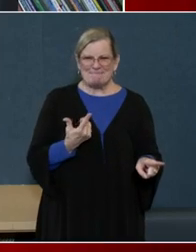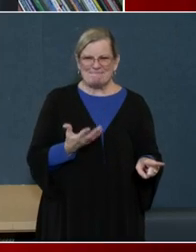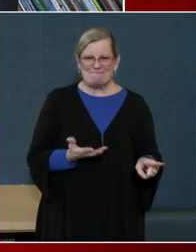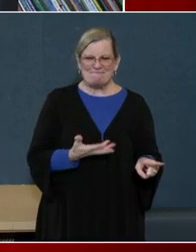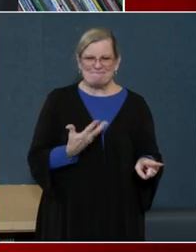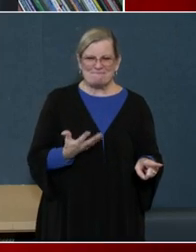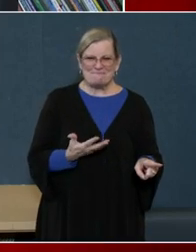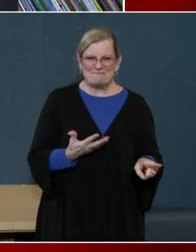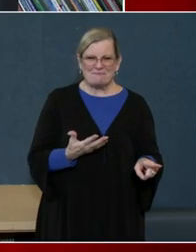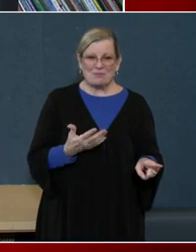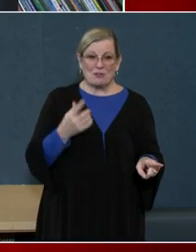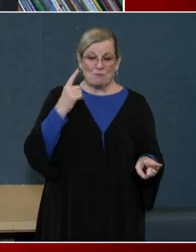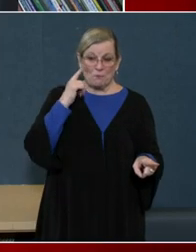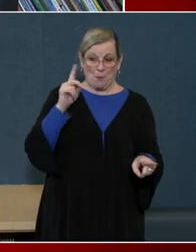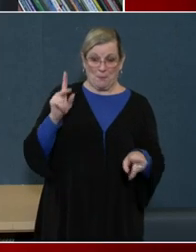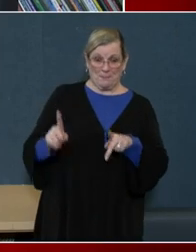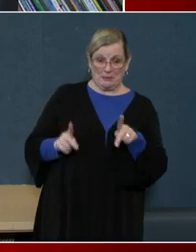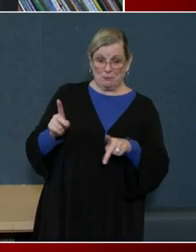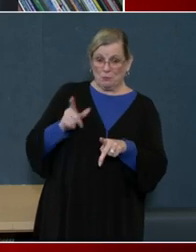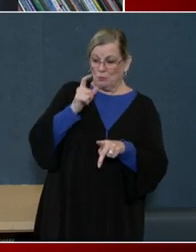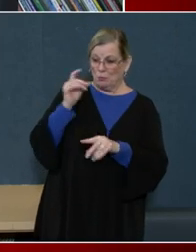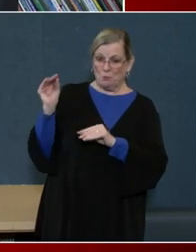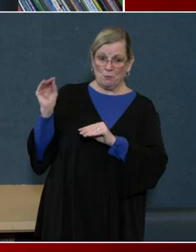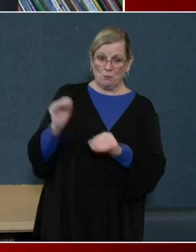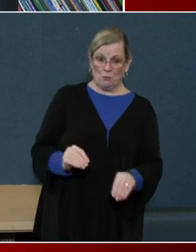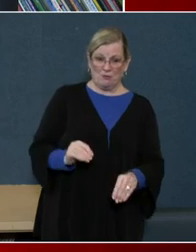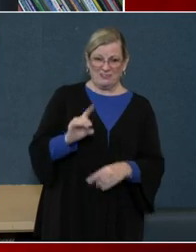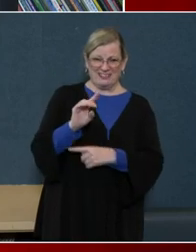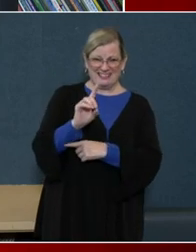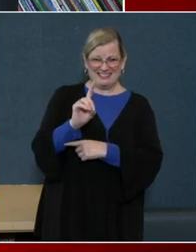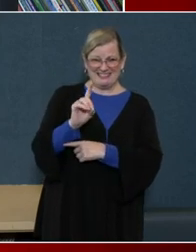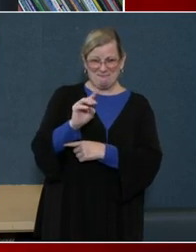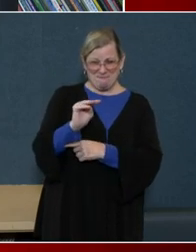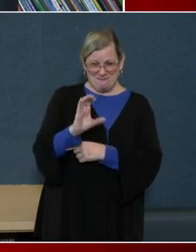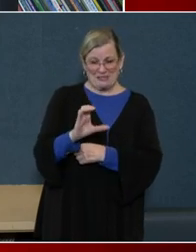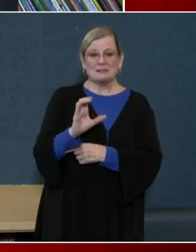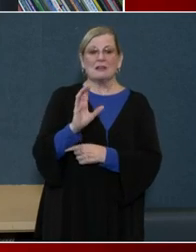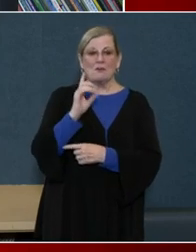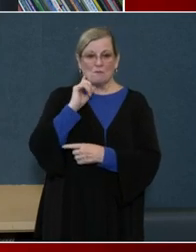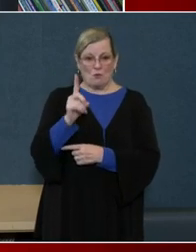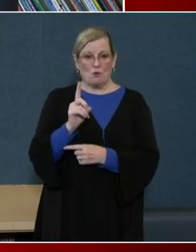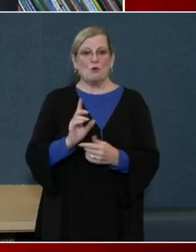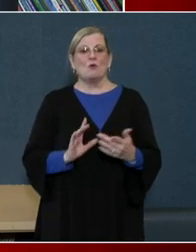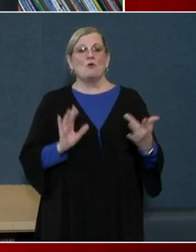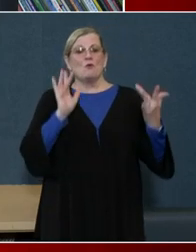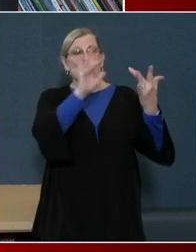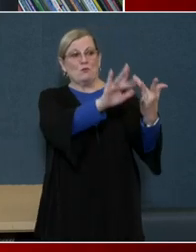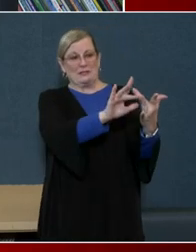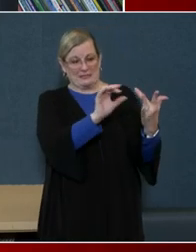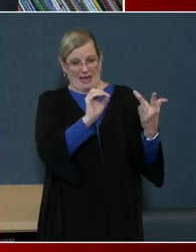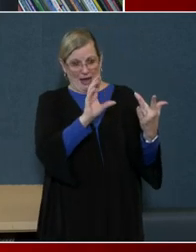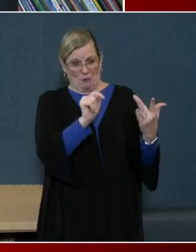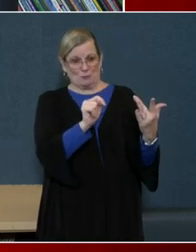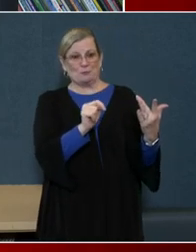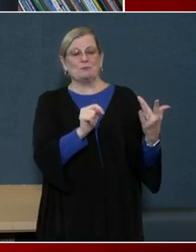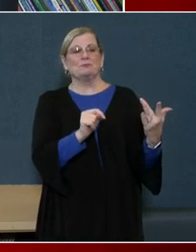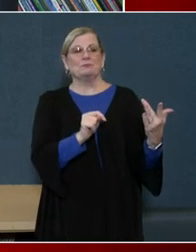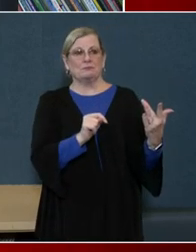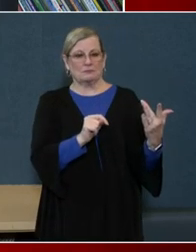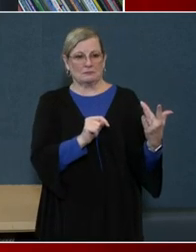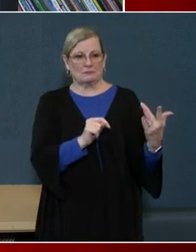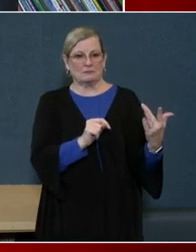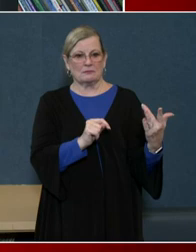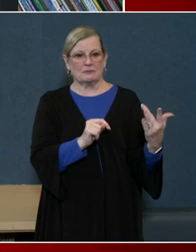tomorrow is what's called the REACH Act, Racial Equity Achieves Results. The bill